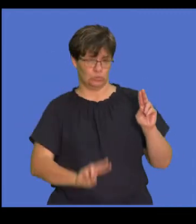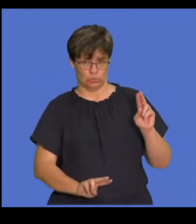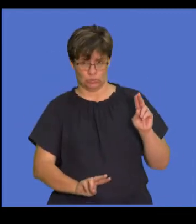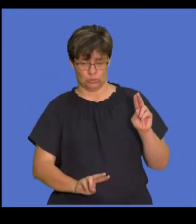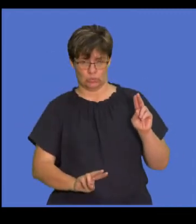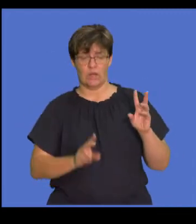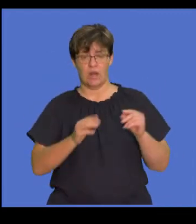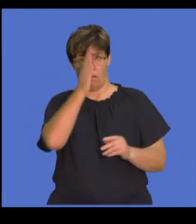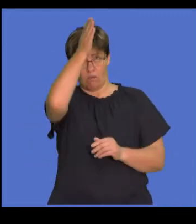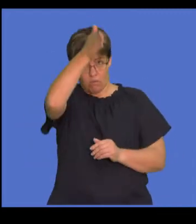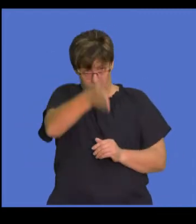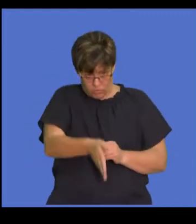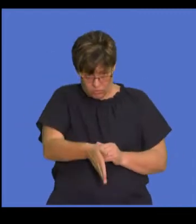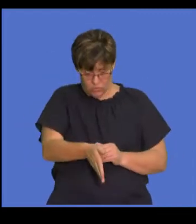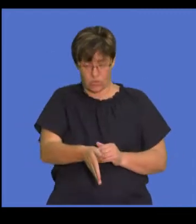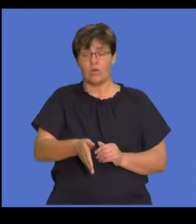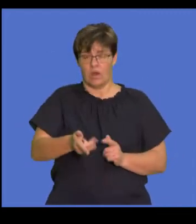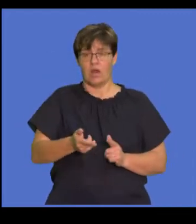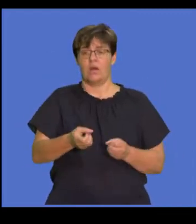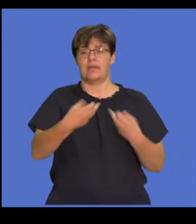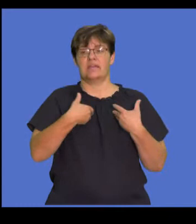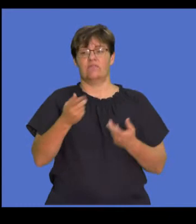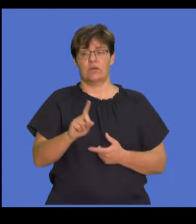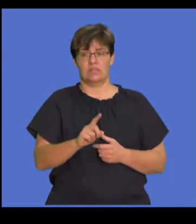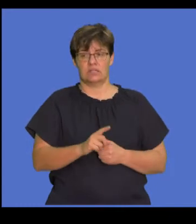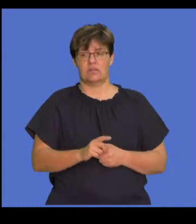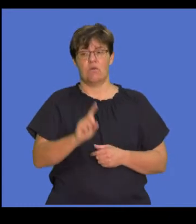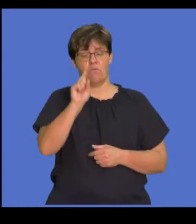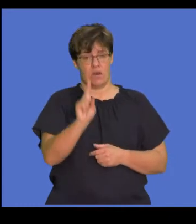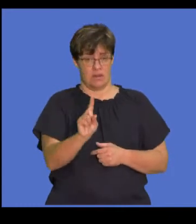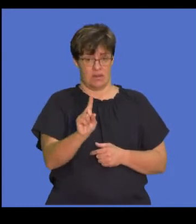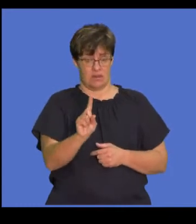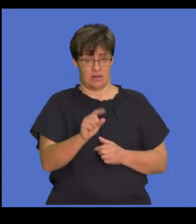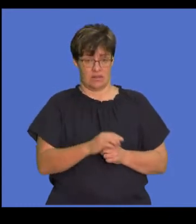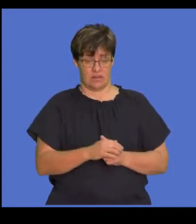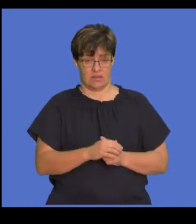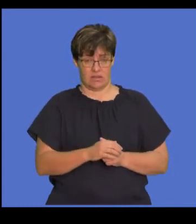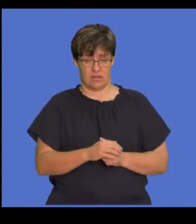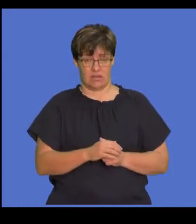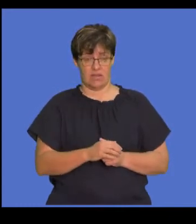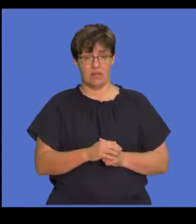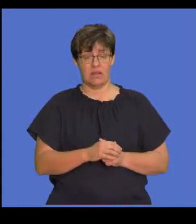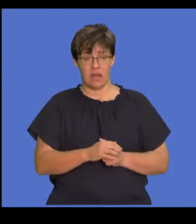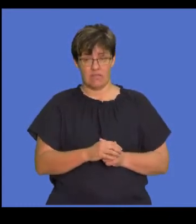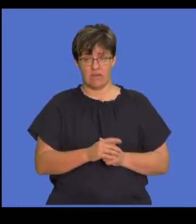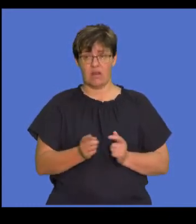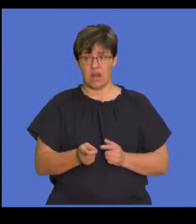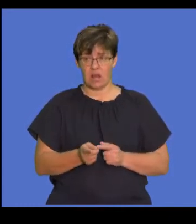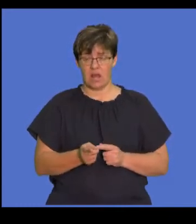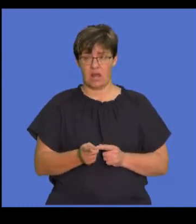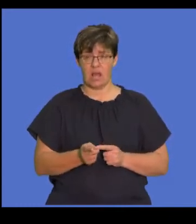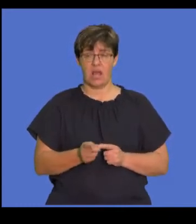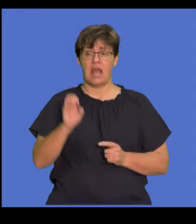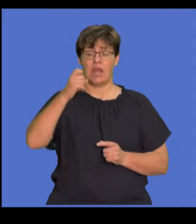units. I've bisected the third side and it gave me 1. And if I bisect the third side and it is